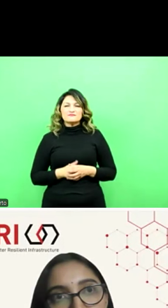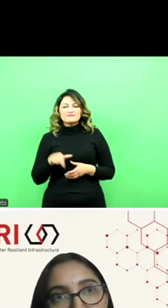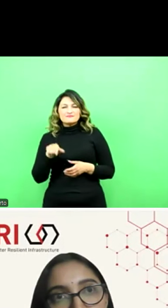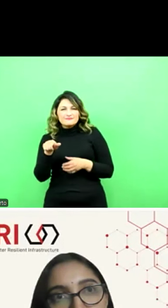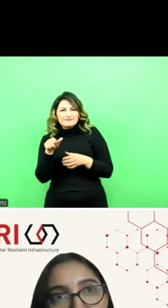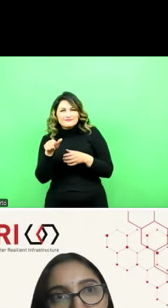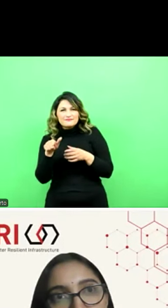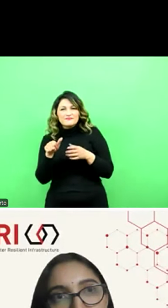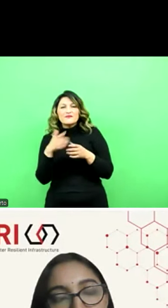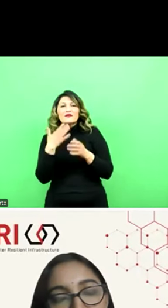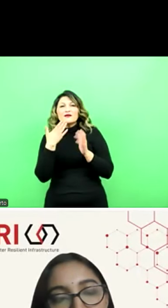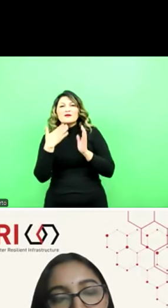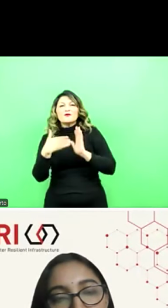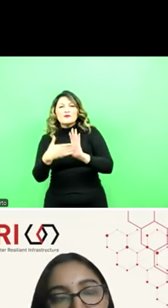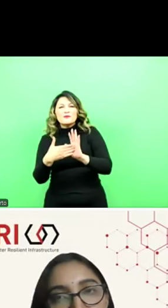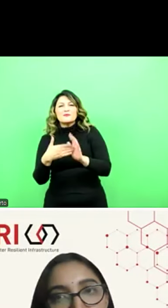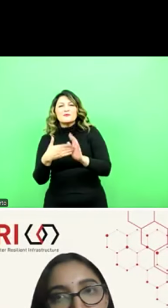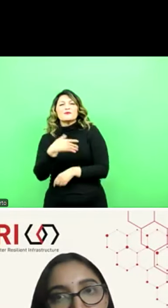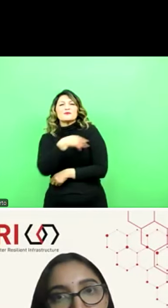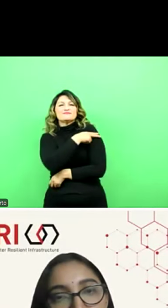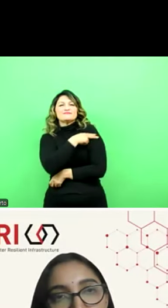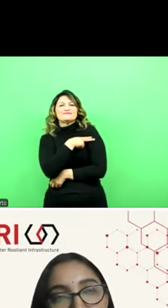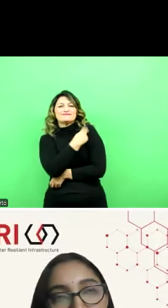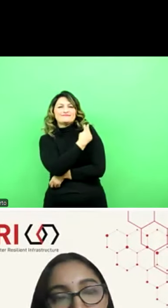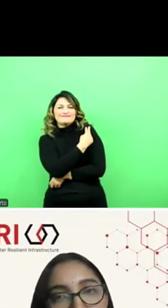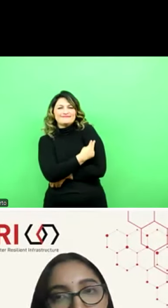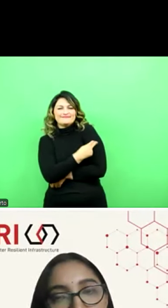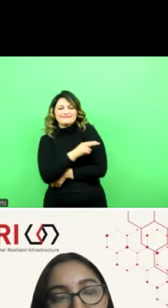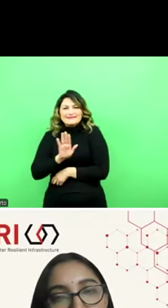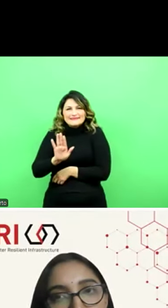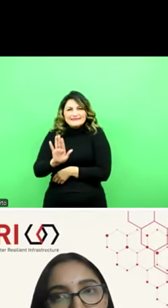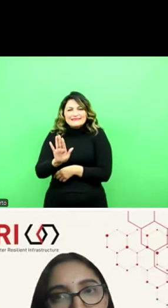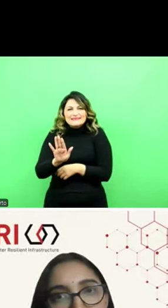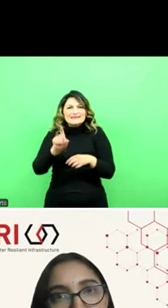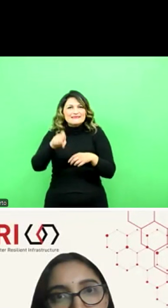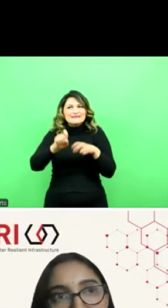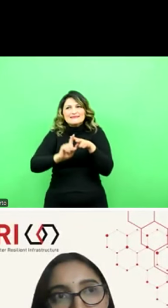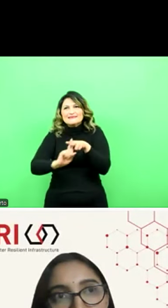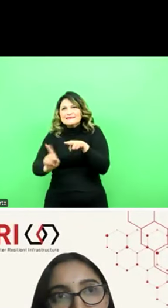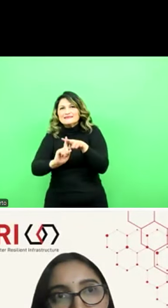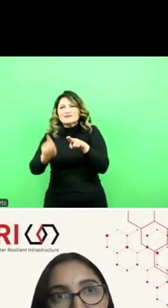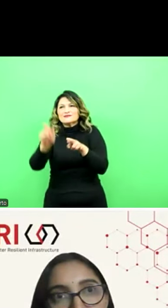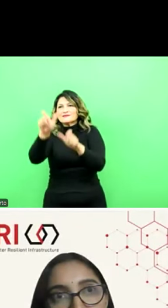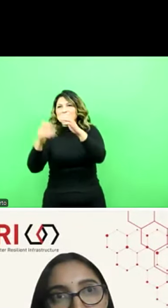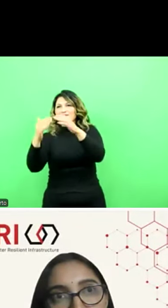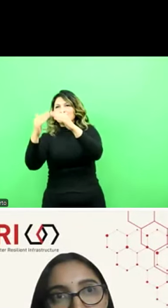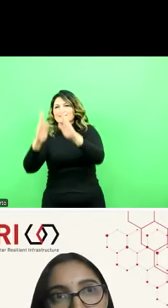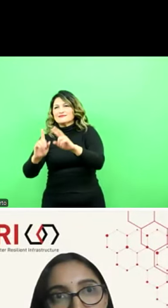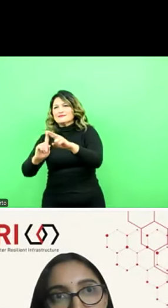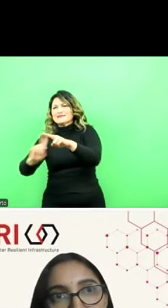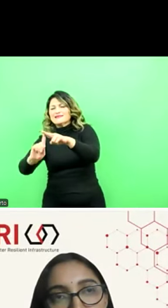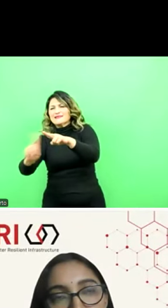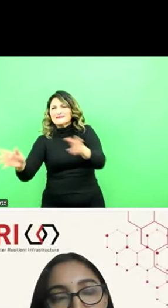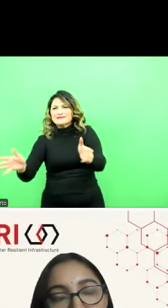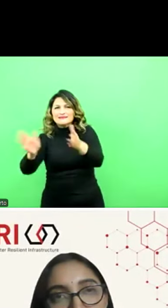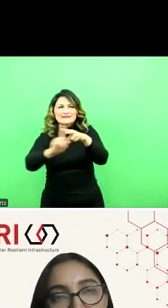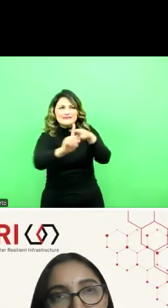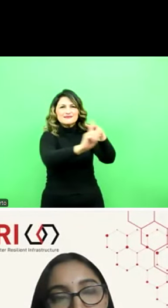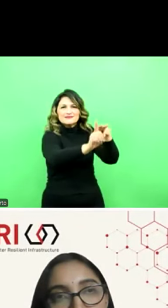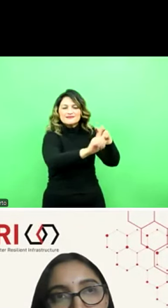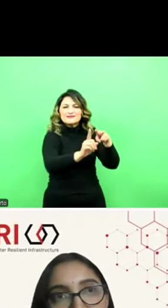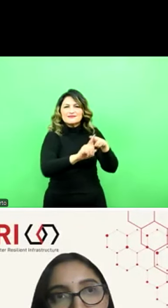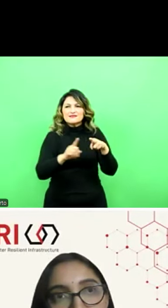are disruption in routine and ongoing treatments. And then there are loss of medical records, fewer dedicated healthcare